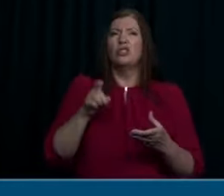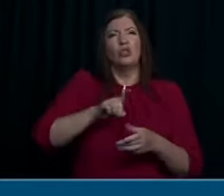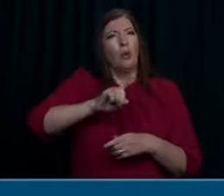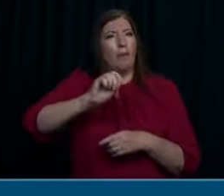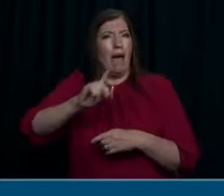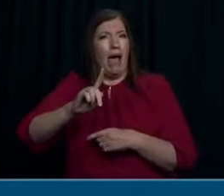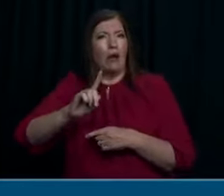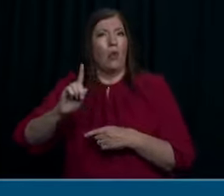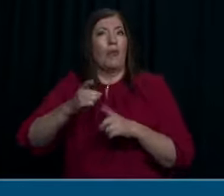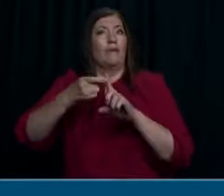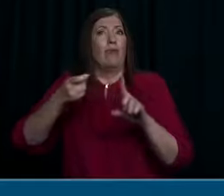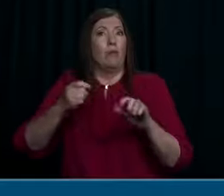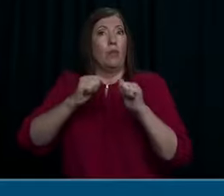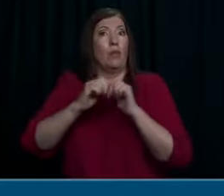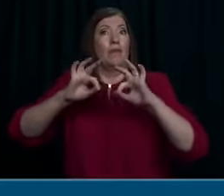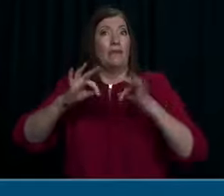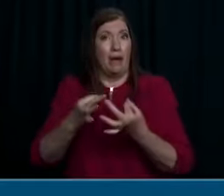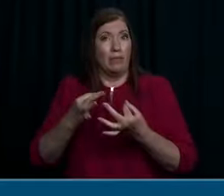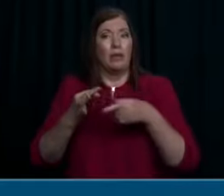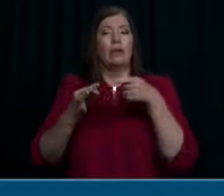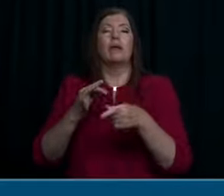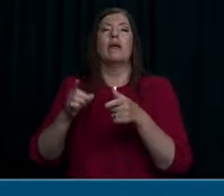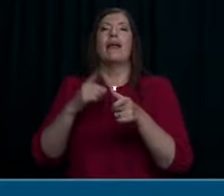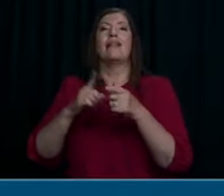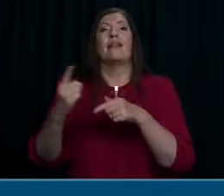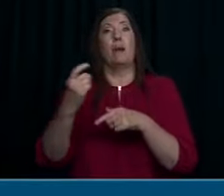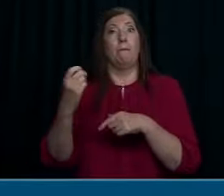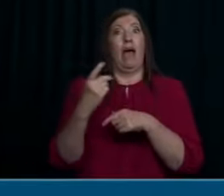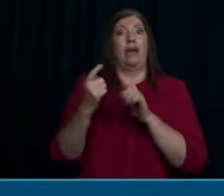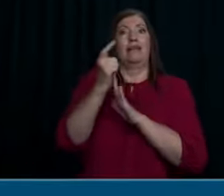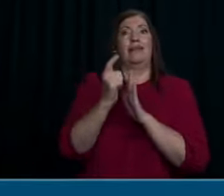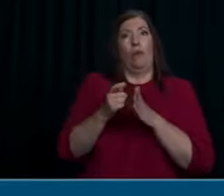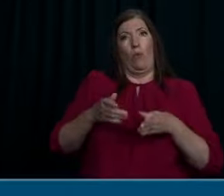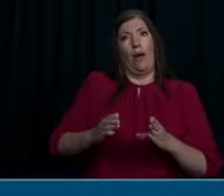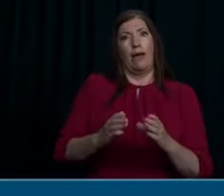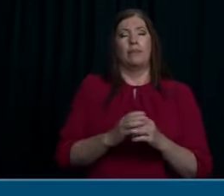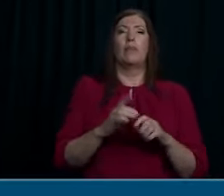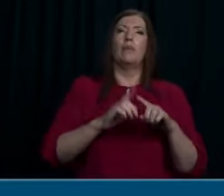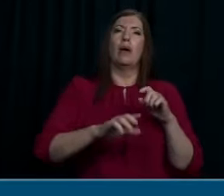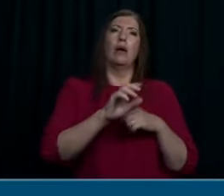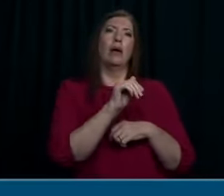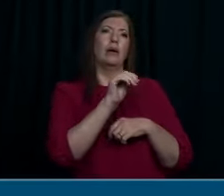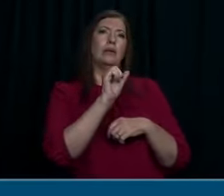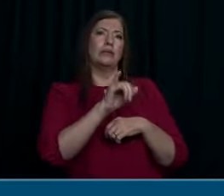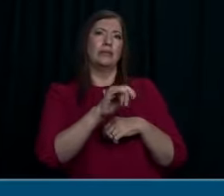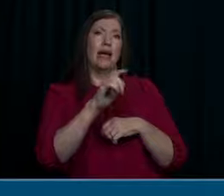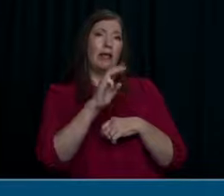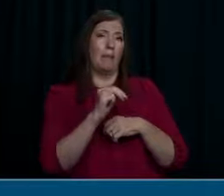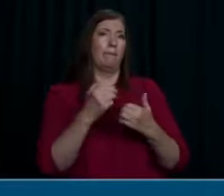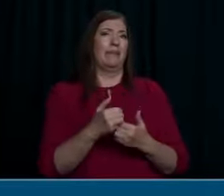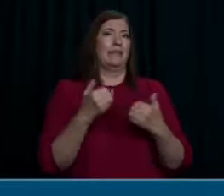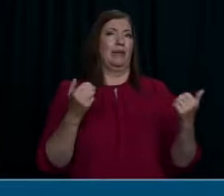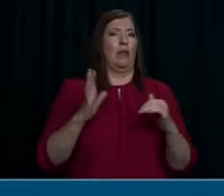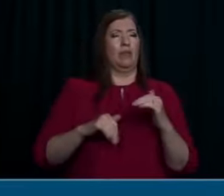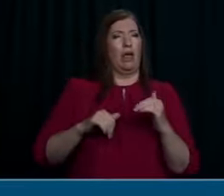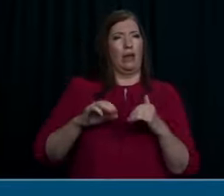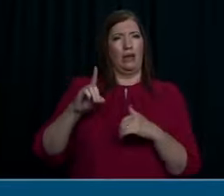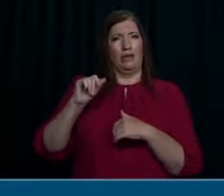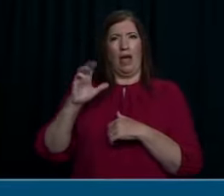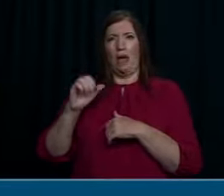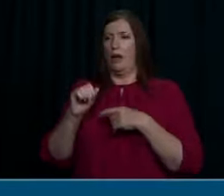they came from with their families and come into this country legally. But asylum is separate from the DACA program. Yes. No one can get